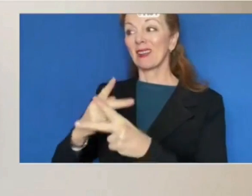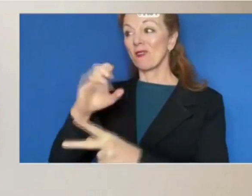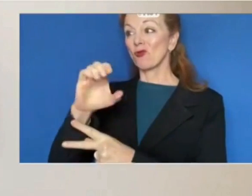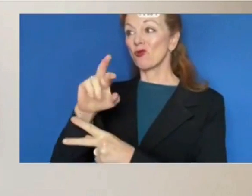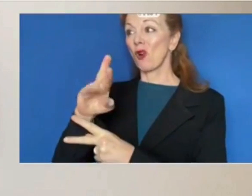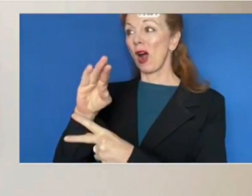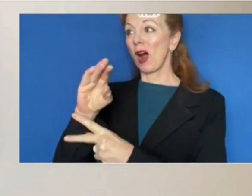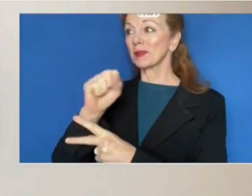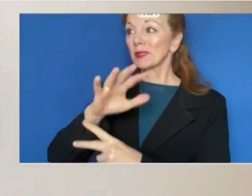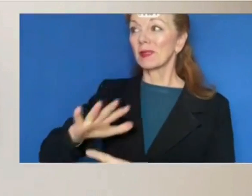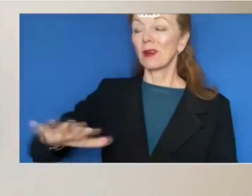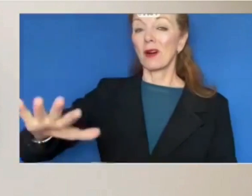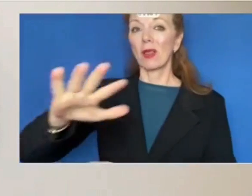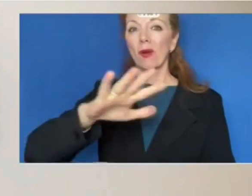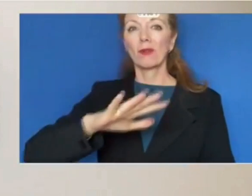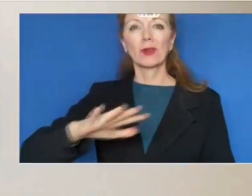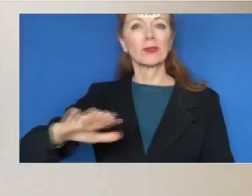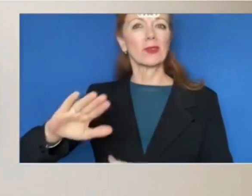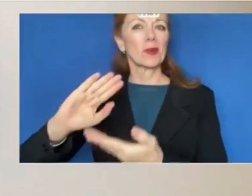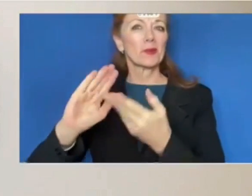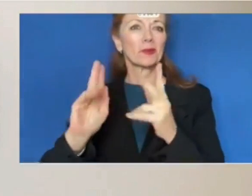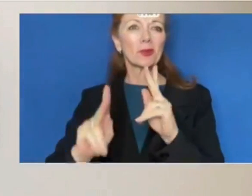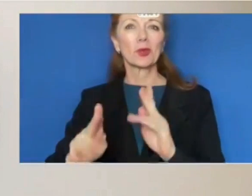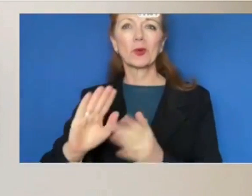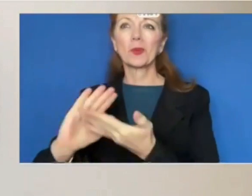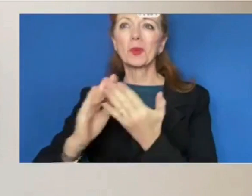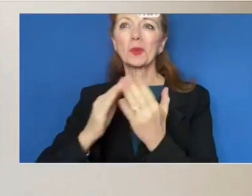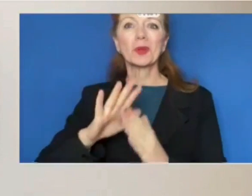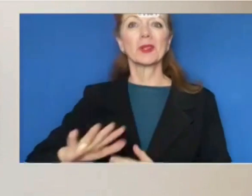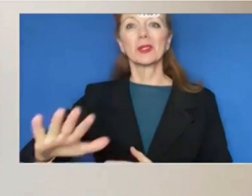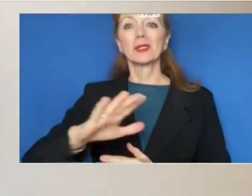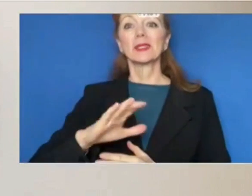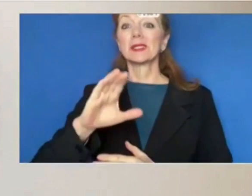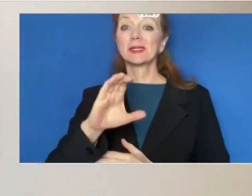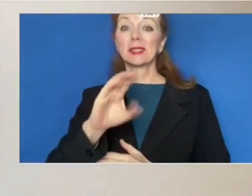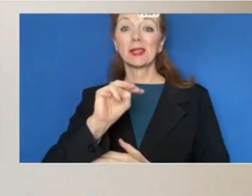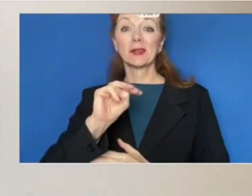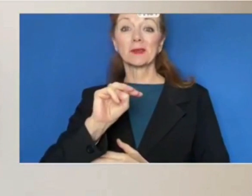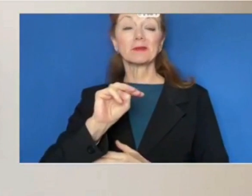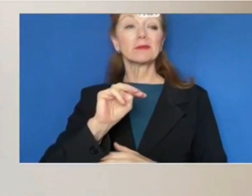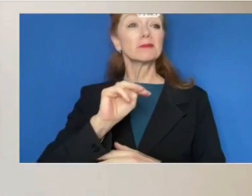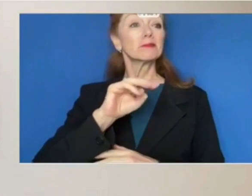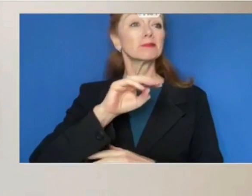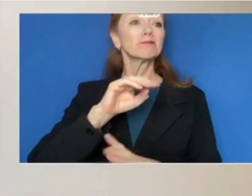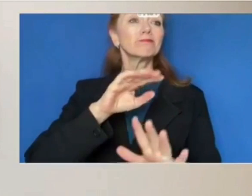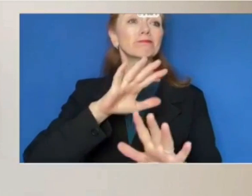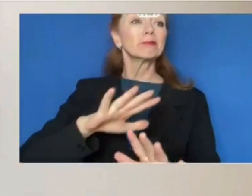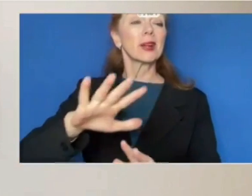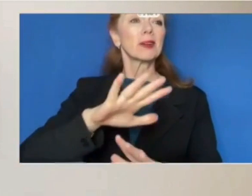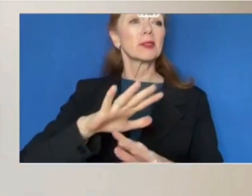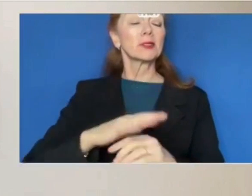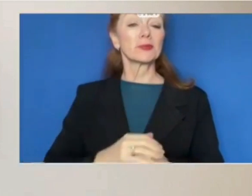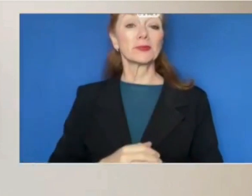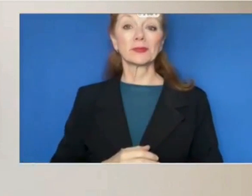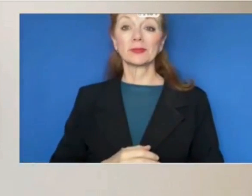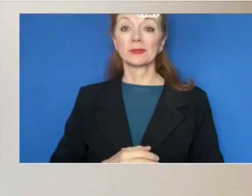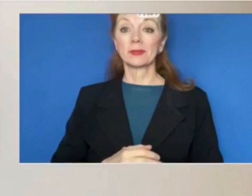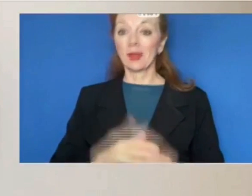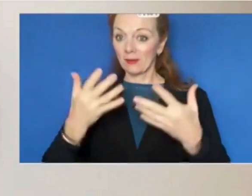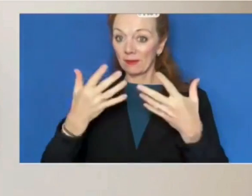spectrum for all of our citizens, Charlotte-Mecklenburg. So, and after I get done with that, I'm going to turn it over to